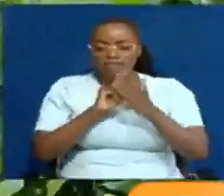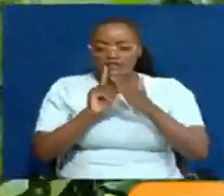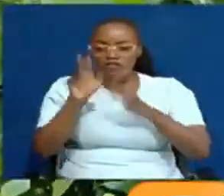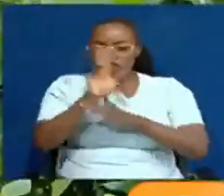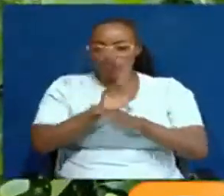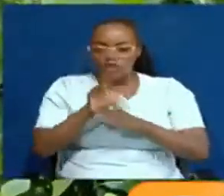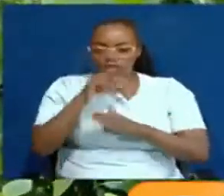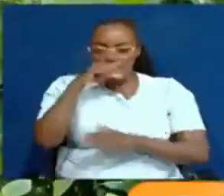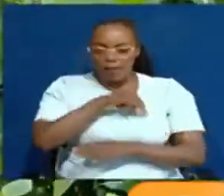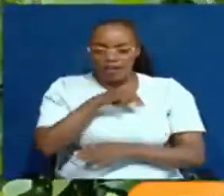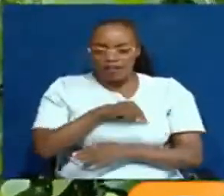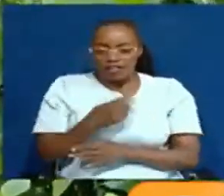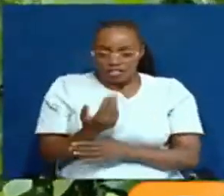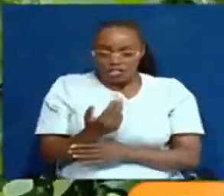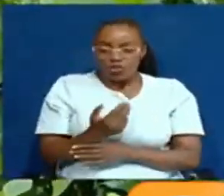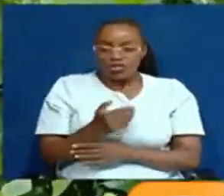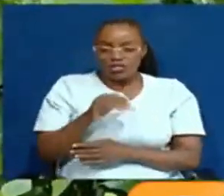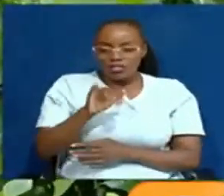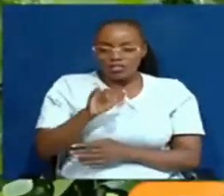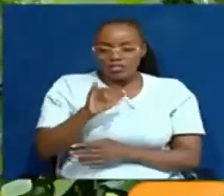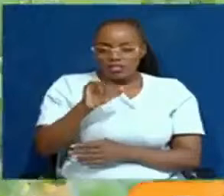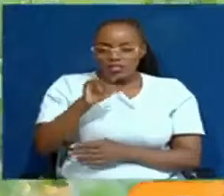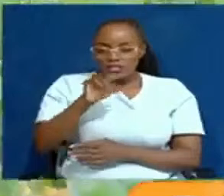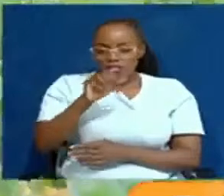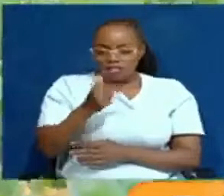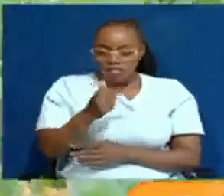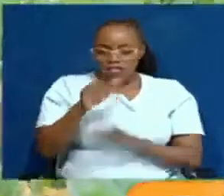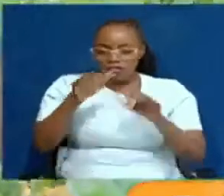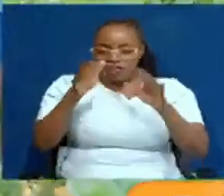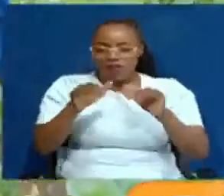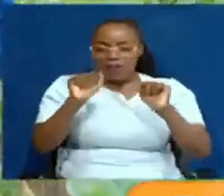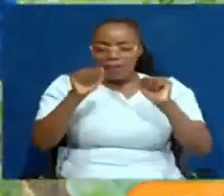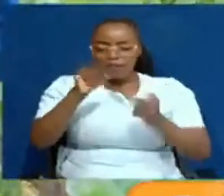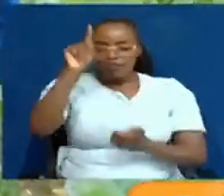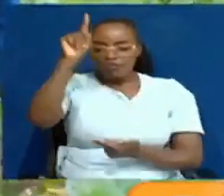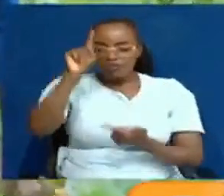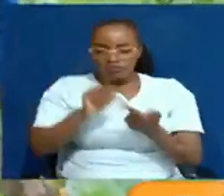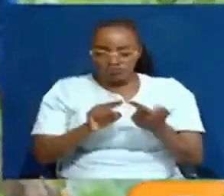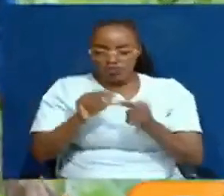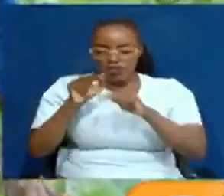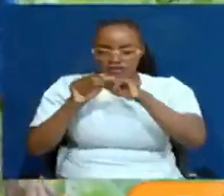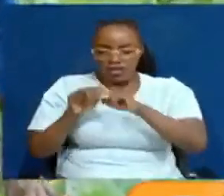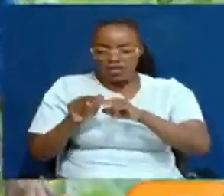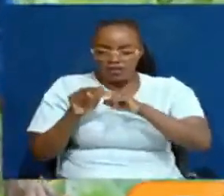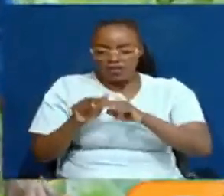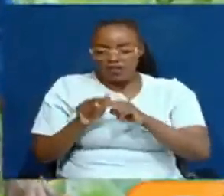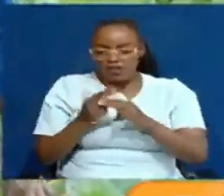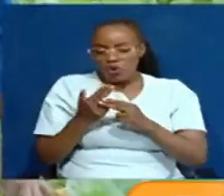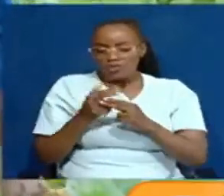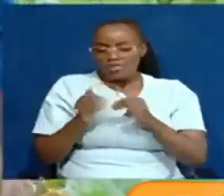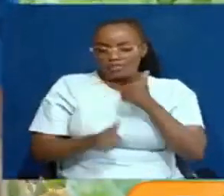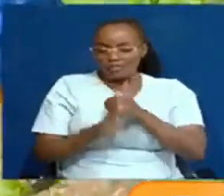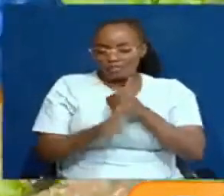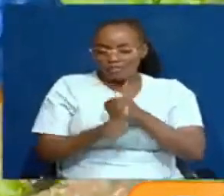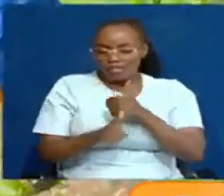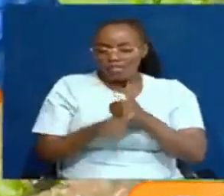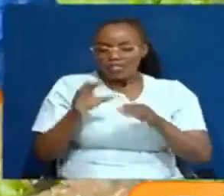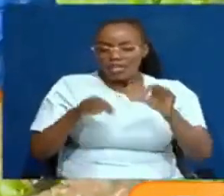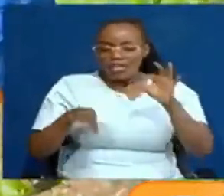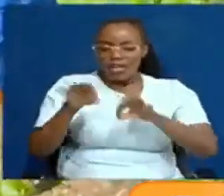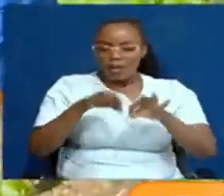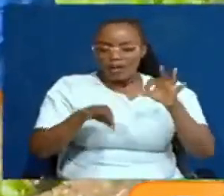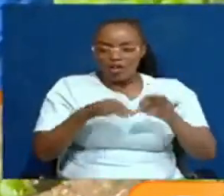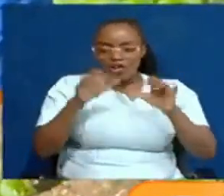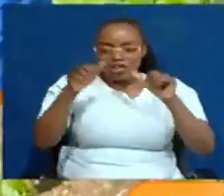beneficial insects and organic fertilizers, farmers can significantly reduce their reliance on harmful chemicals. Farmers